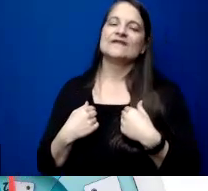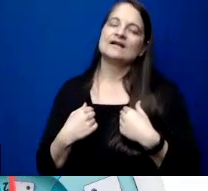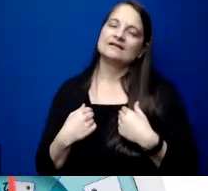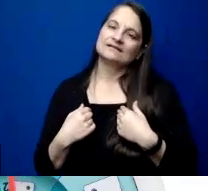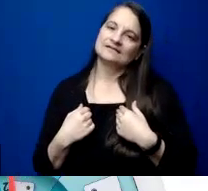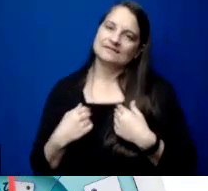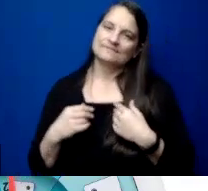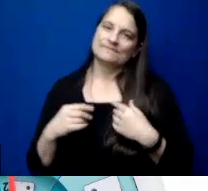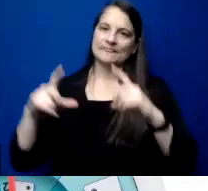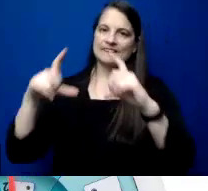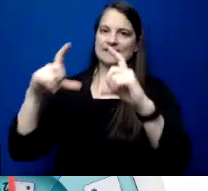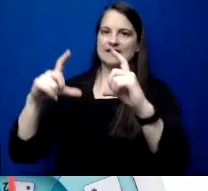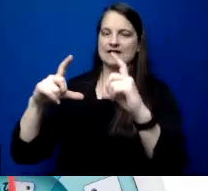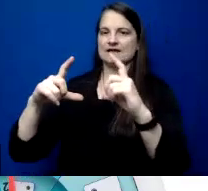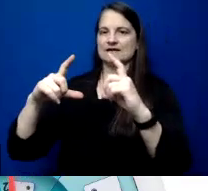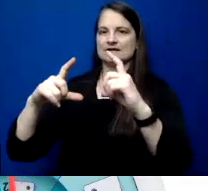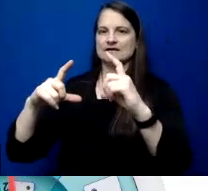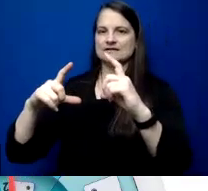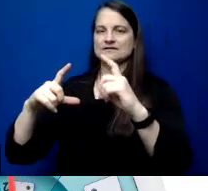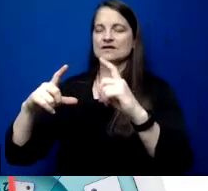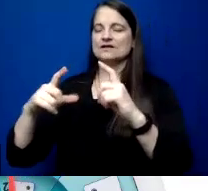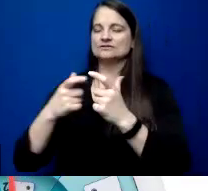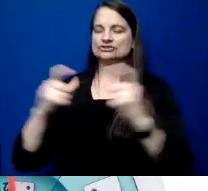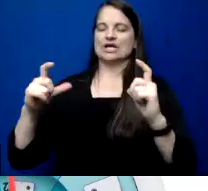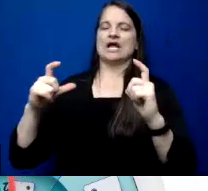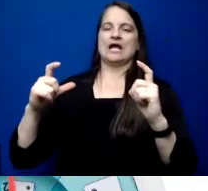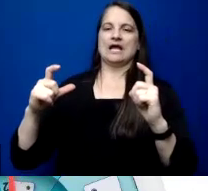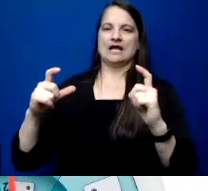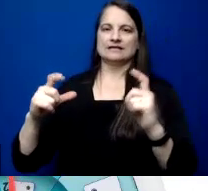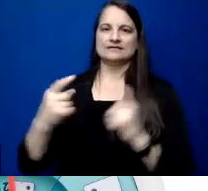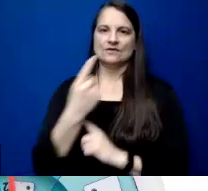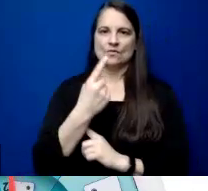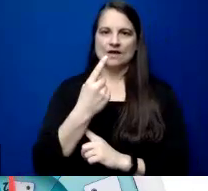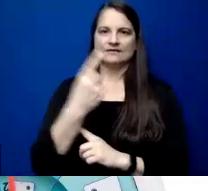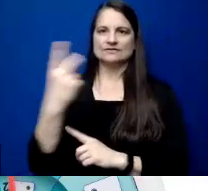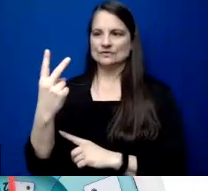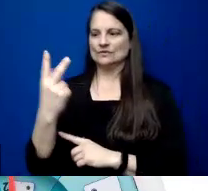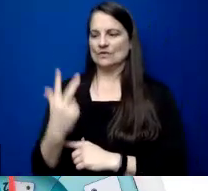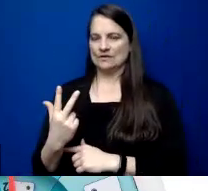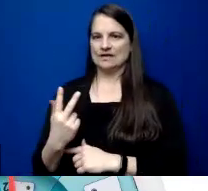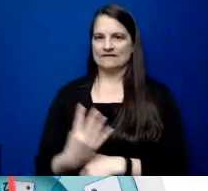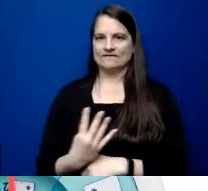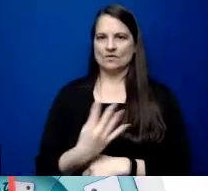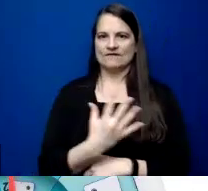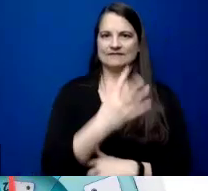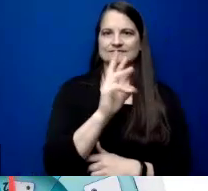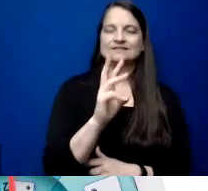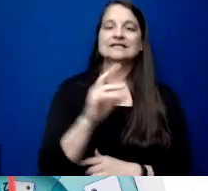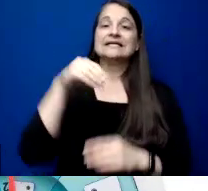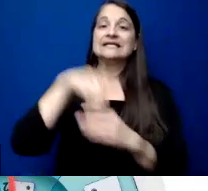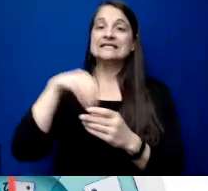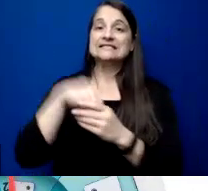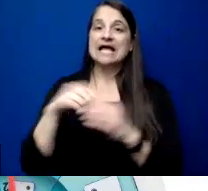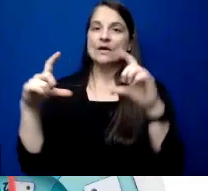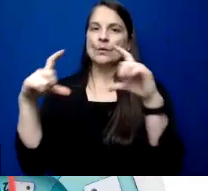edge, it has large print die faces. So it has the 1 dot, the 2 dot, the 3 dot, and so on. And then inside, it has a